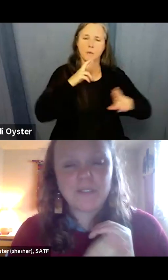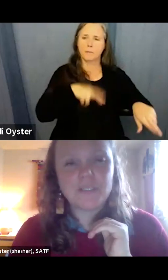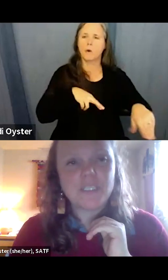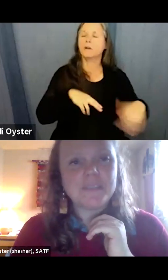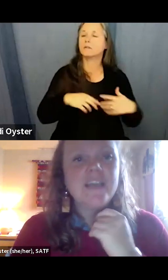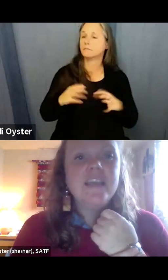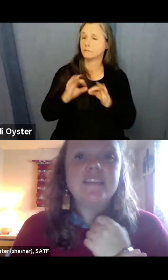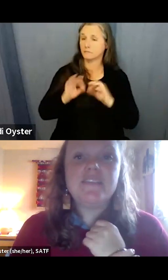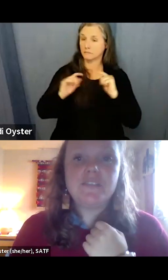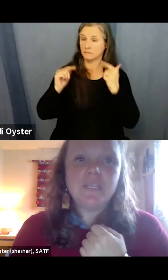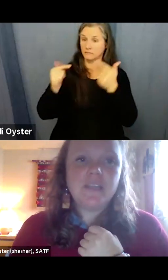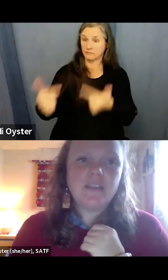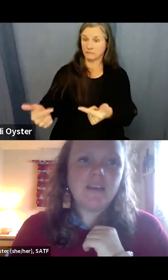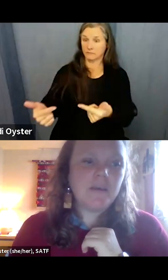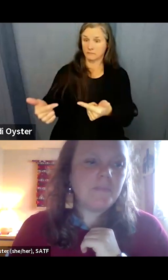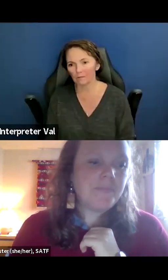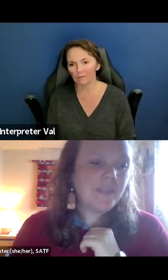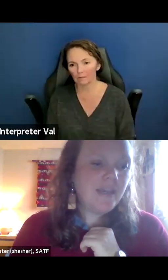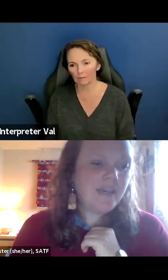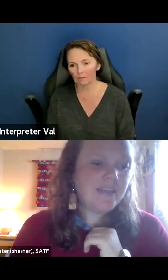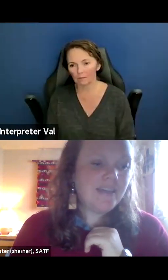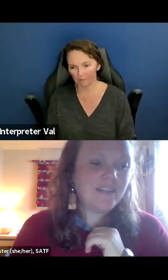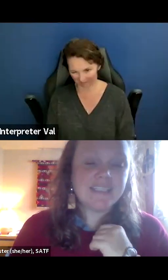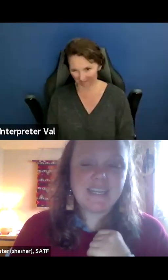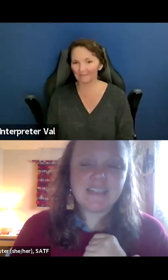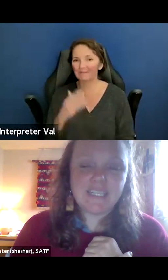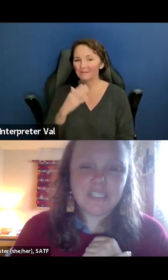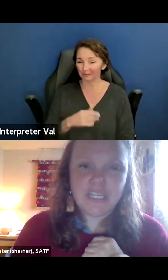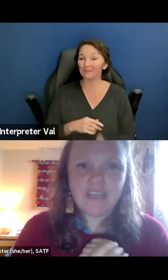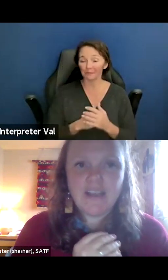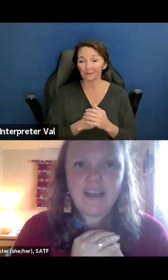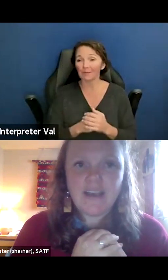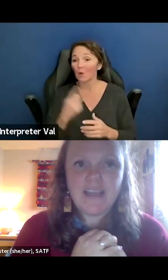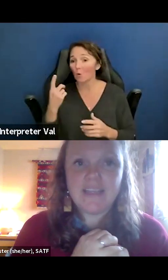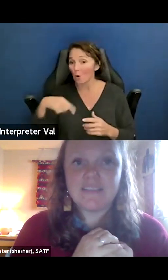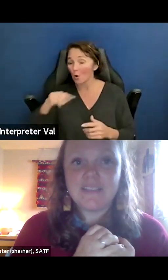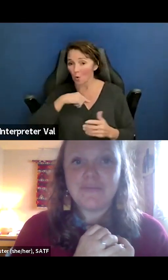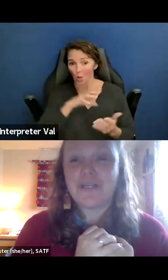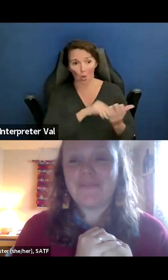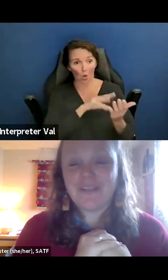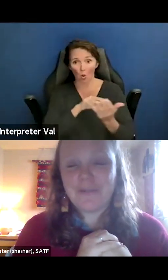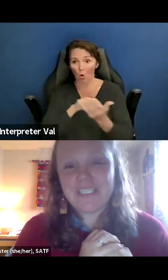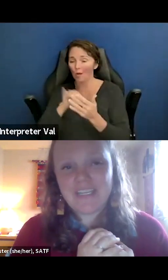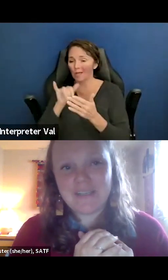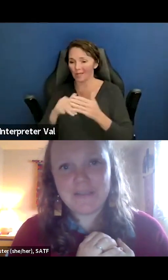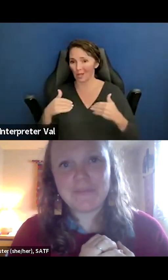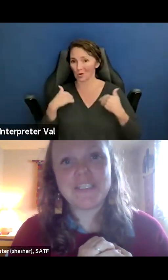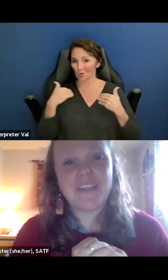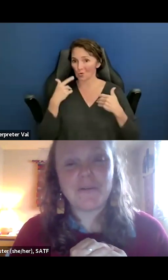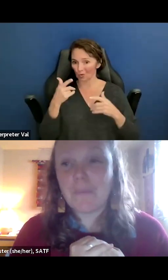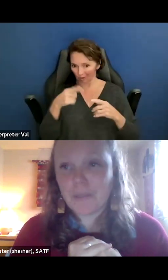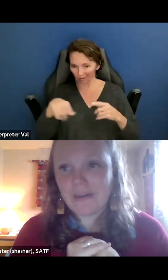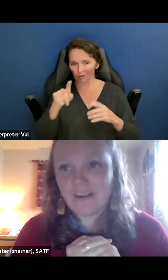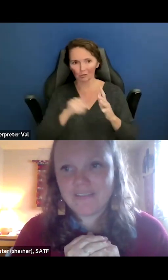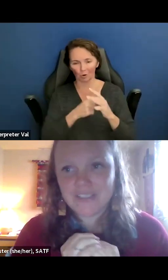building these partnerships is doing a lot of data collection and working with OHA to put